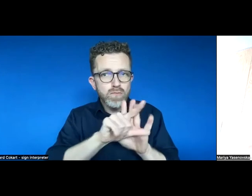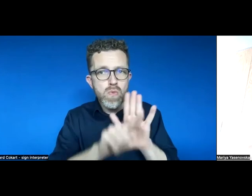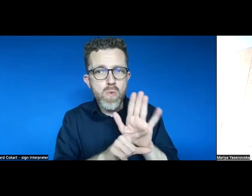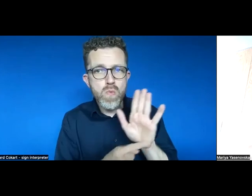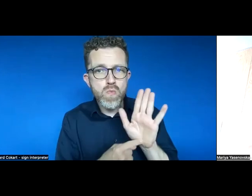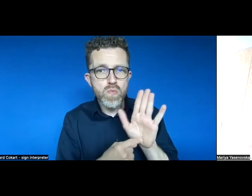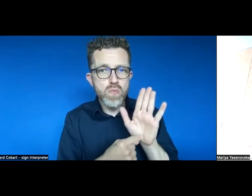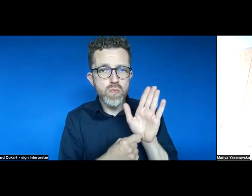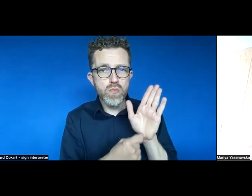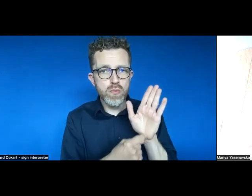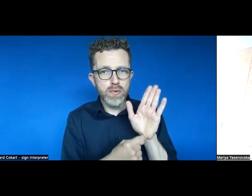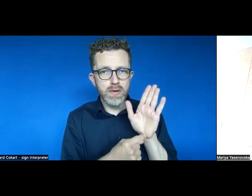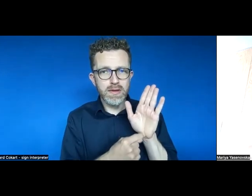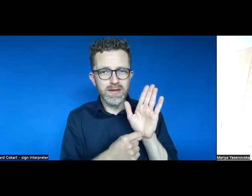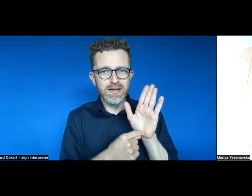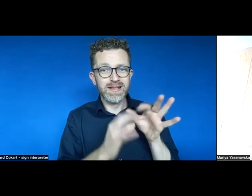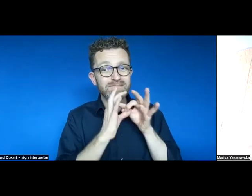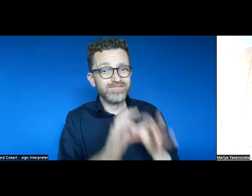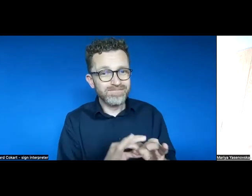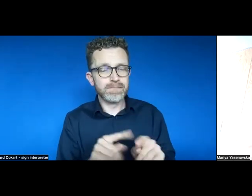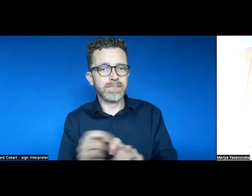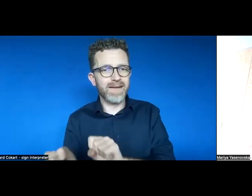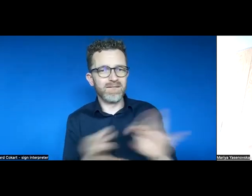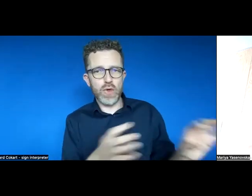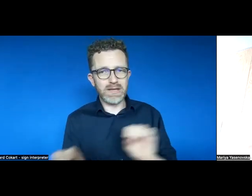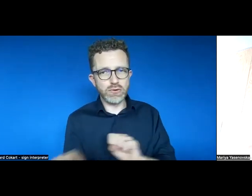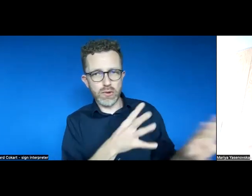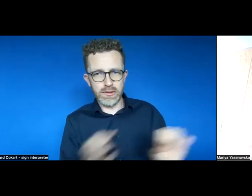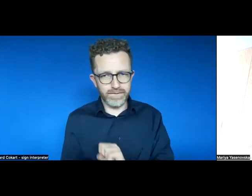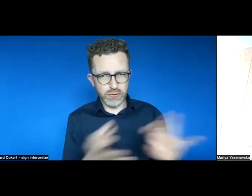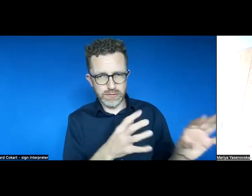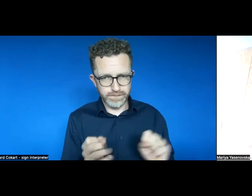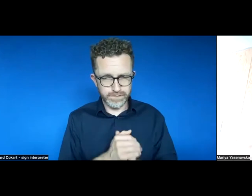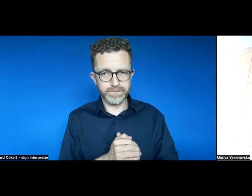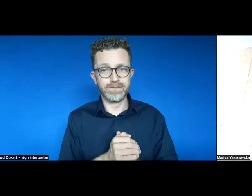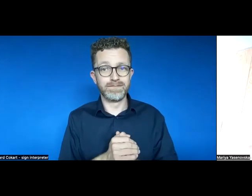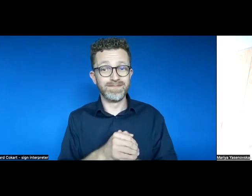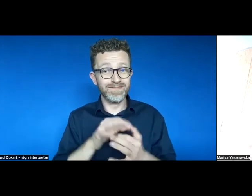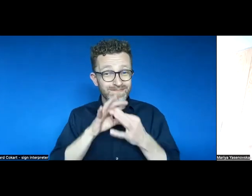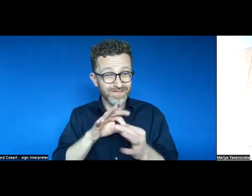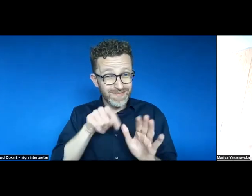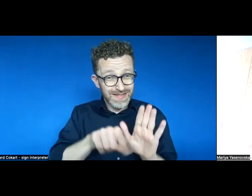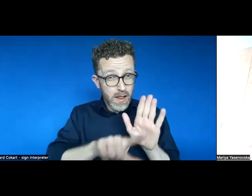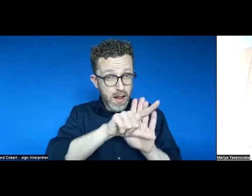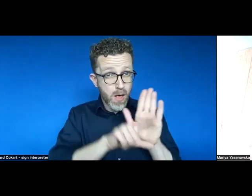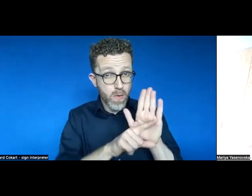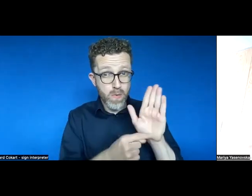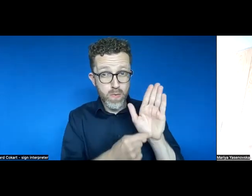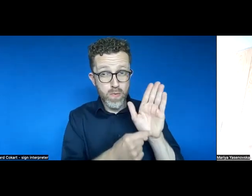inside of this law, Ukraine have a model memorandum between the text of the model memorandum